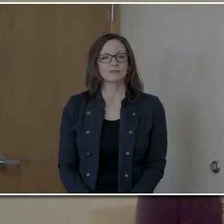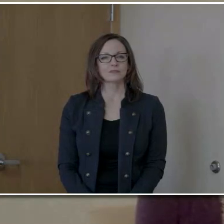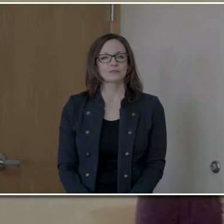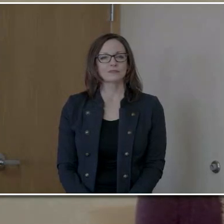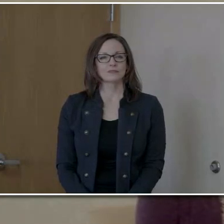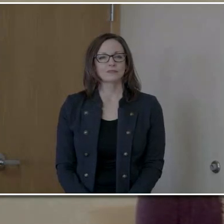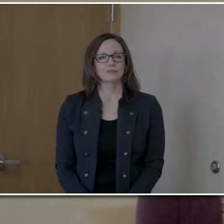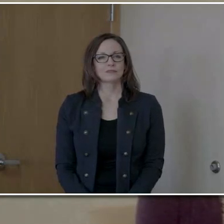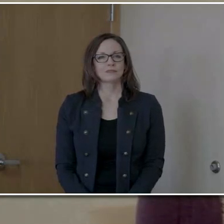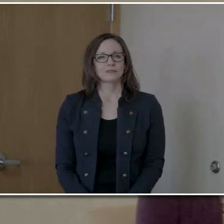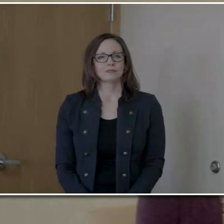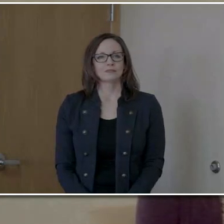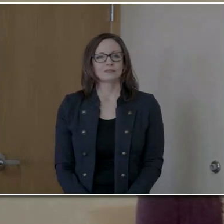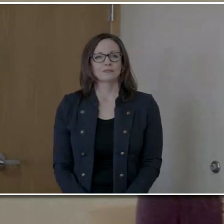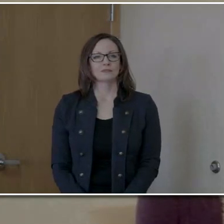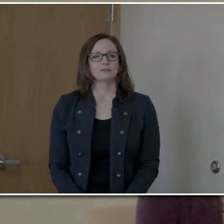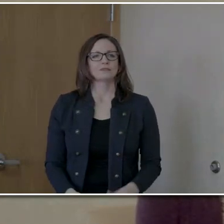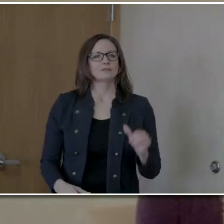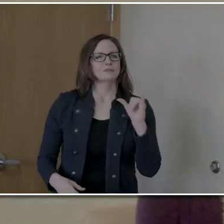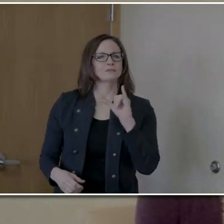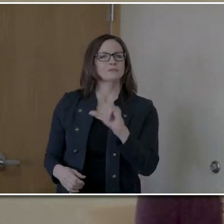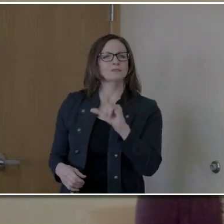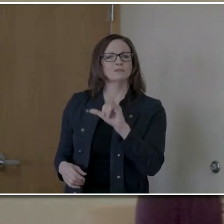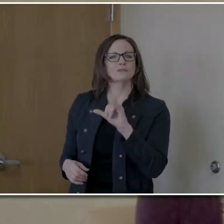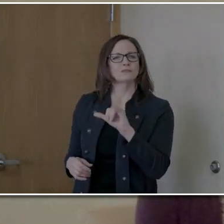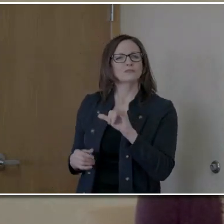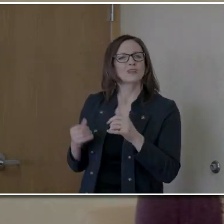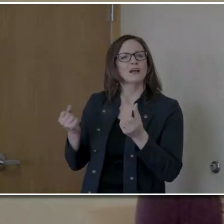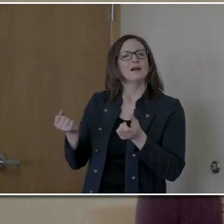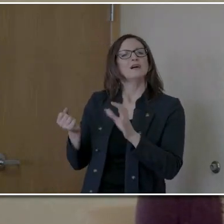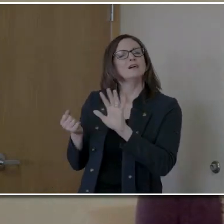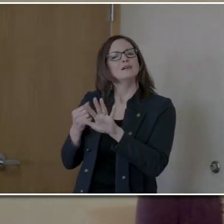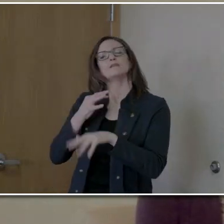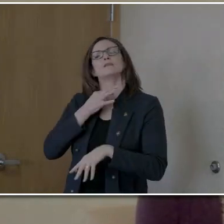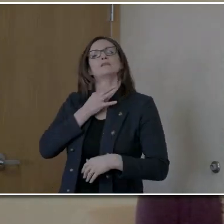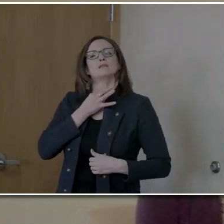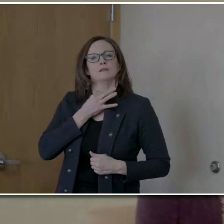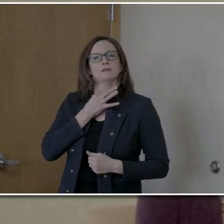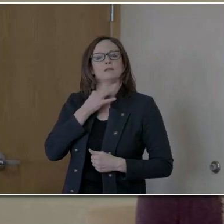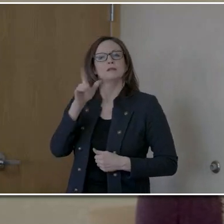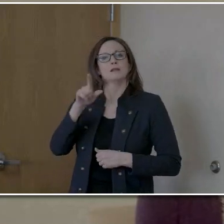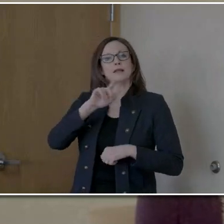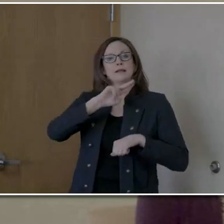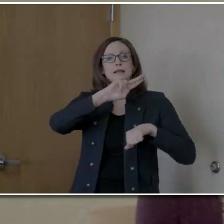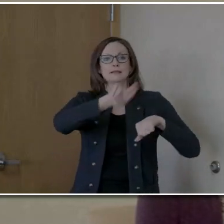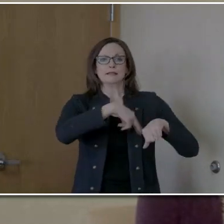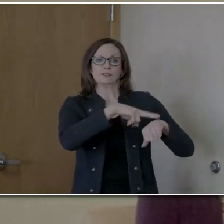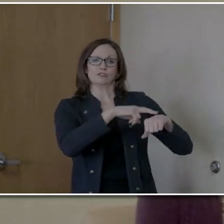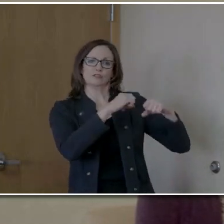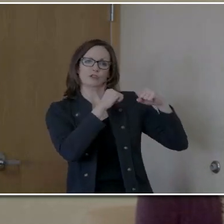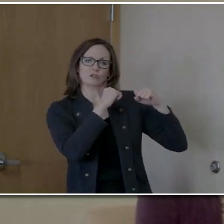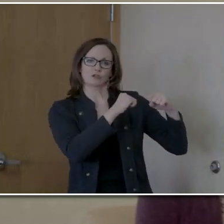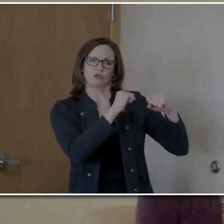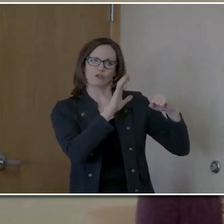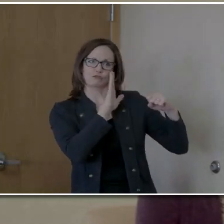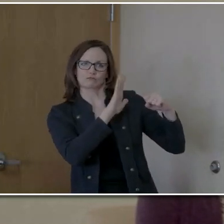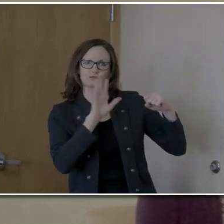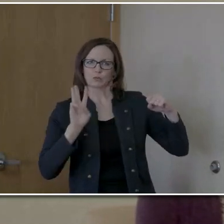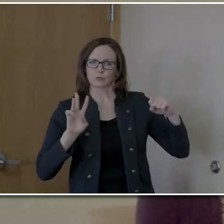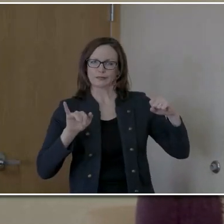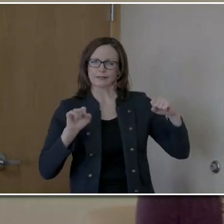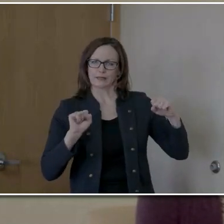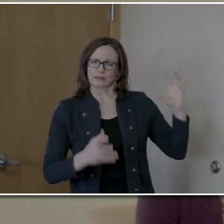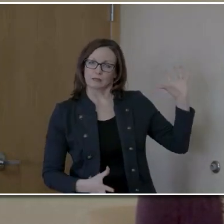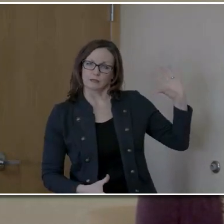wondering just how many National Guard members, while you've been assisting in so many different ways with the fighting